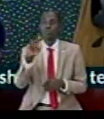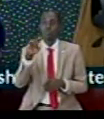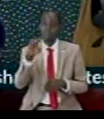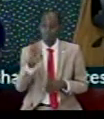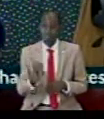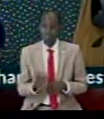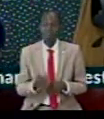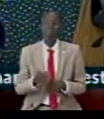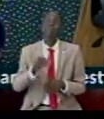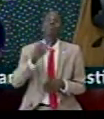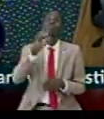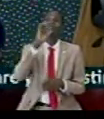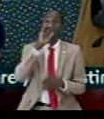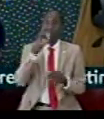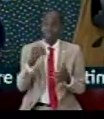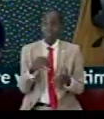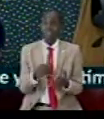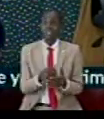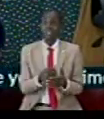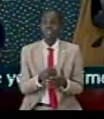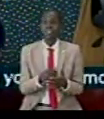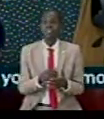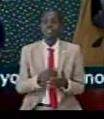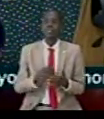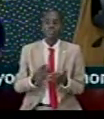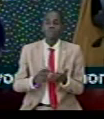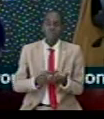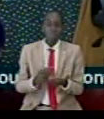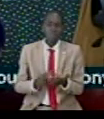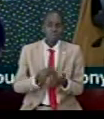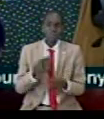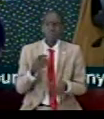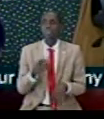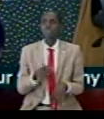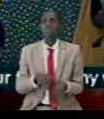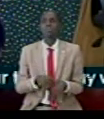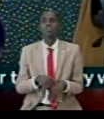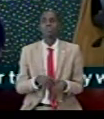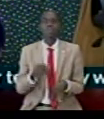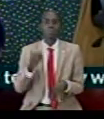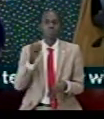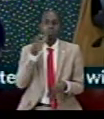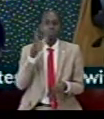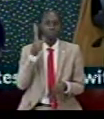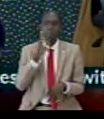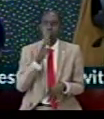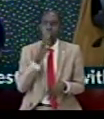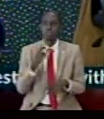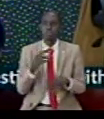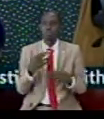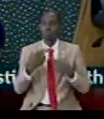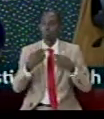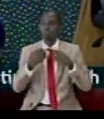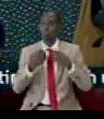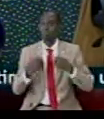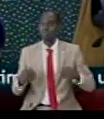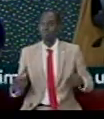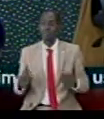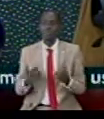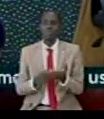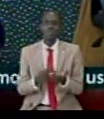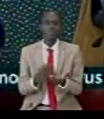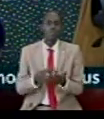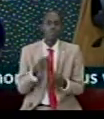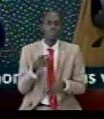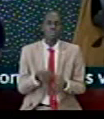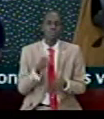dream. Sometimes they will molest me in the dream. Sometimes I will see myself in my village. Sometimes